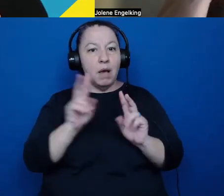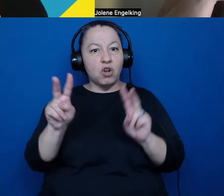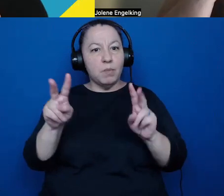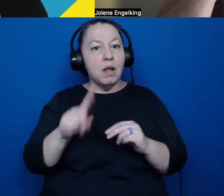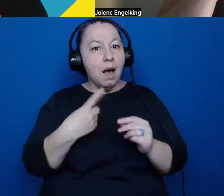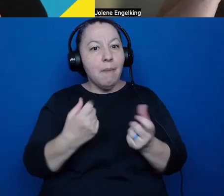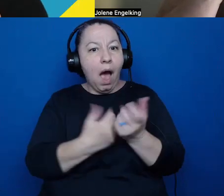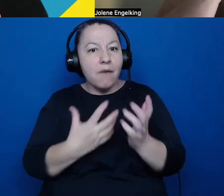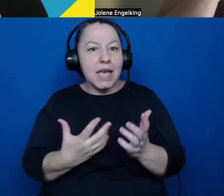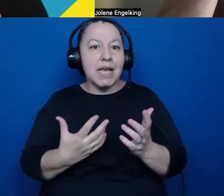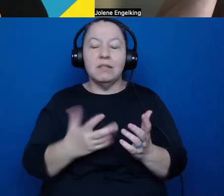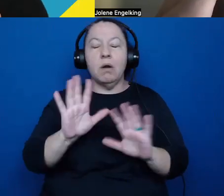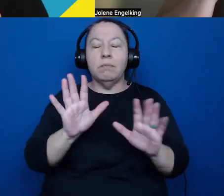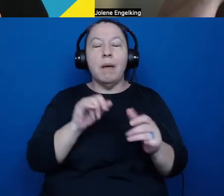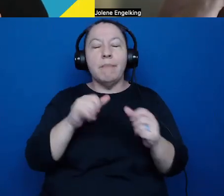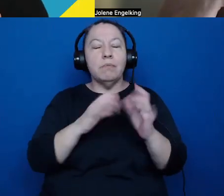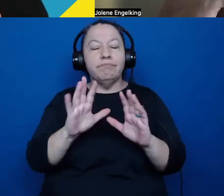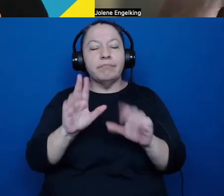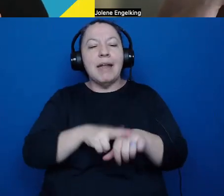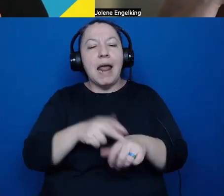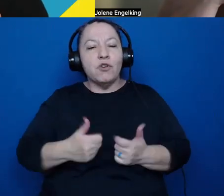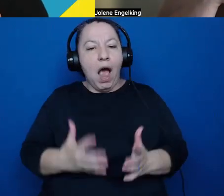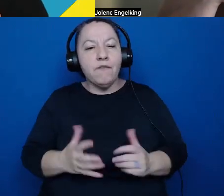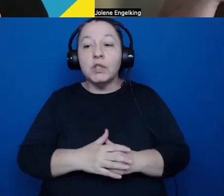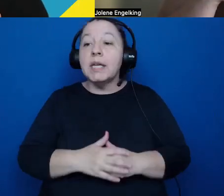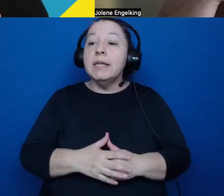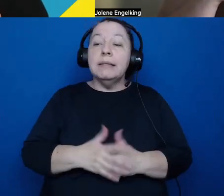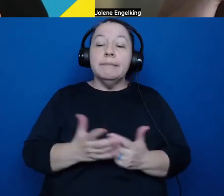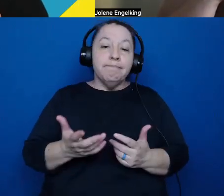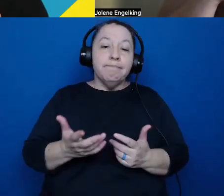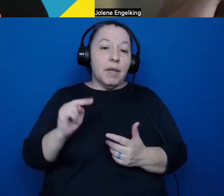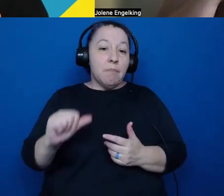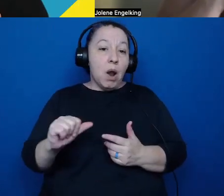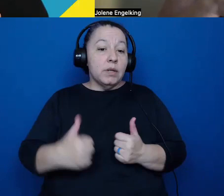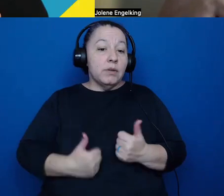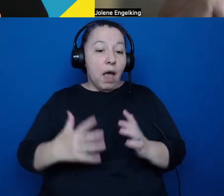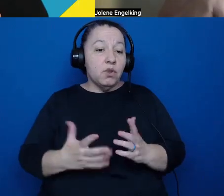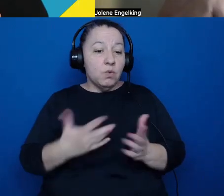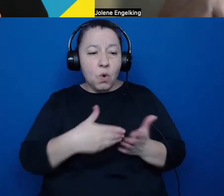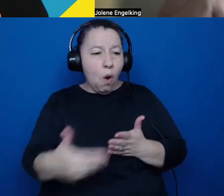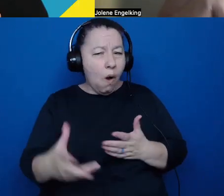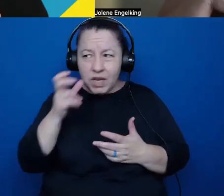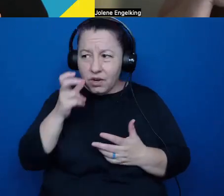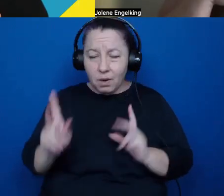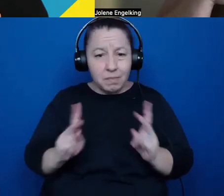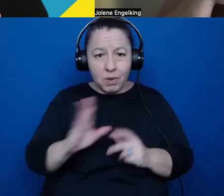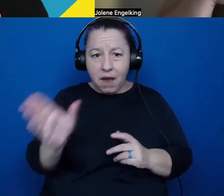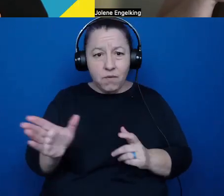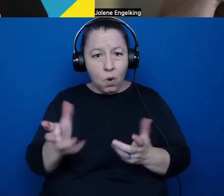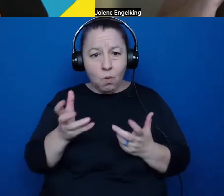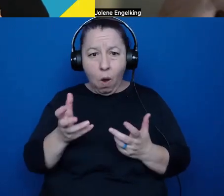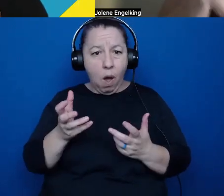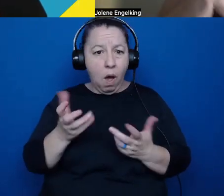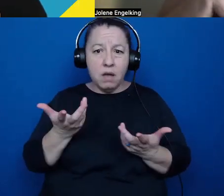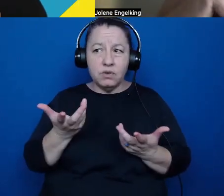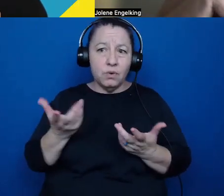oh, or about Native survivors, where it's like, oh, often I hear like people never want to follow up for services, right? You know,